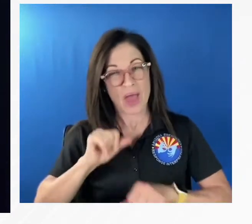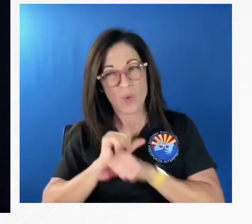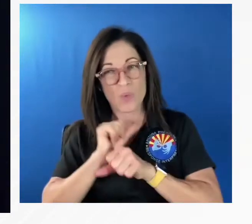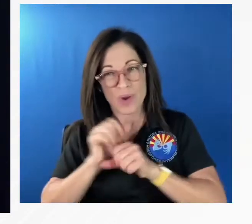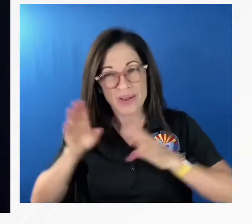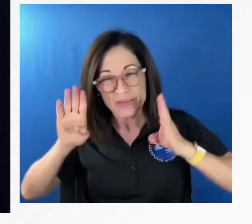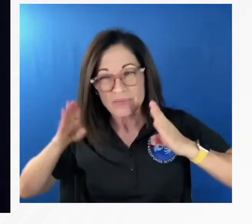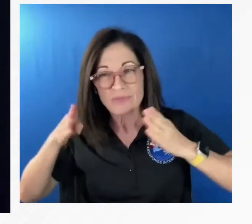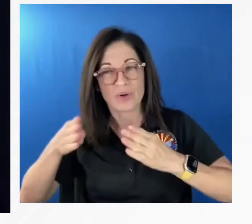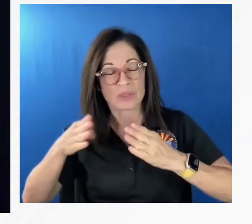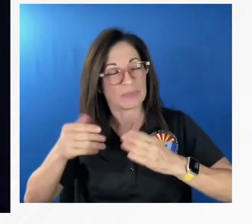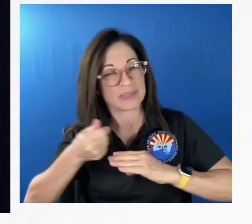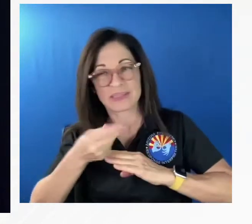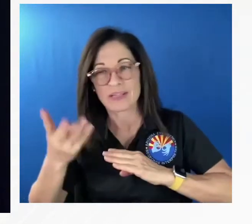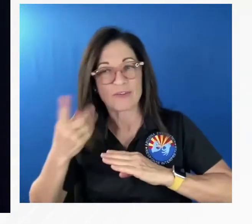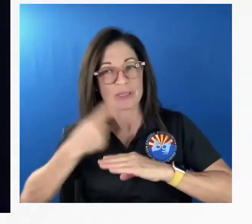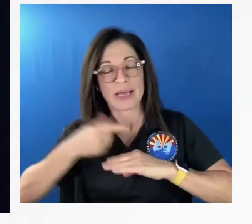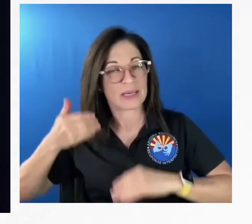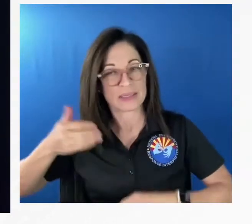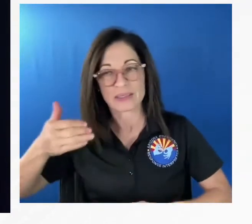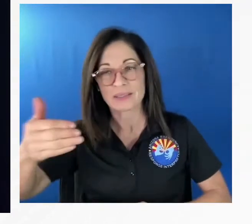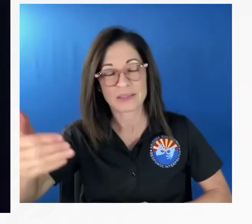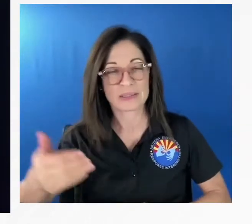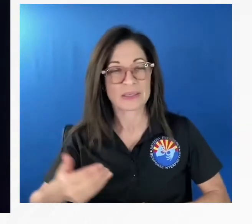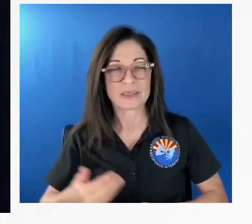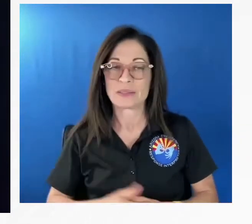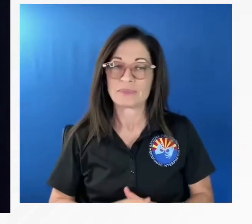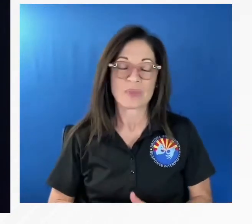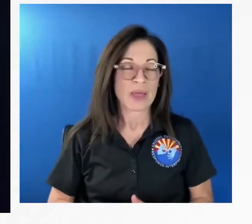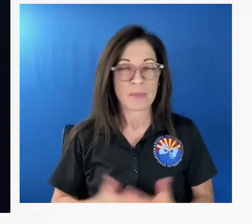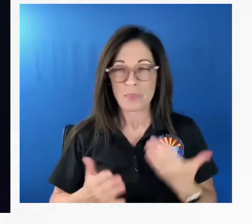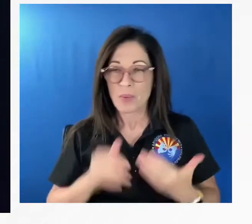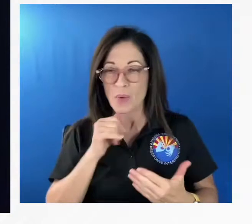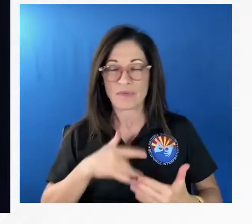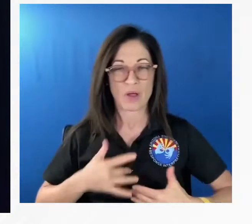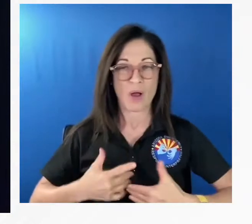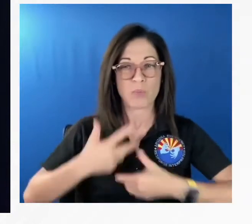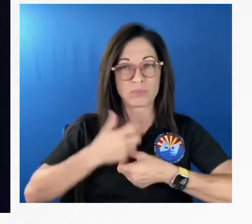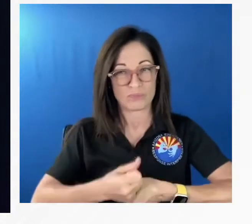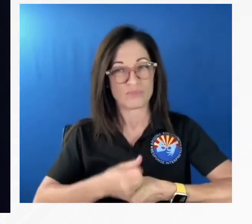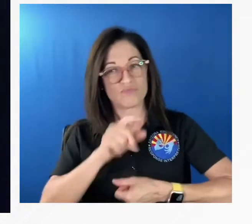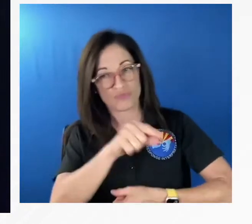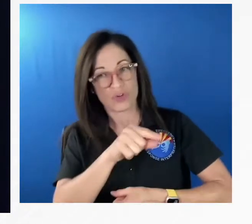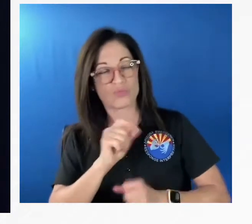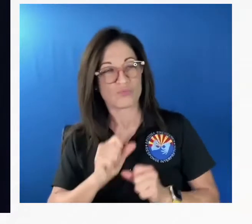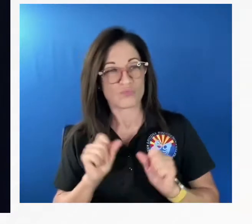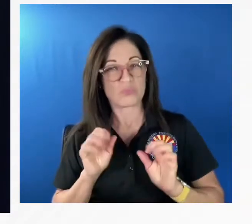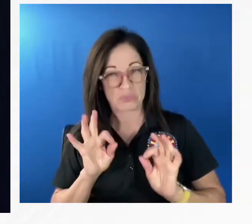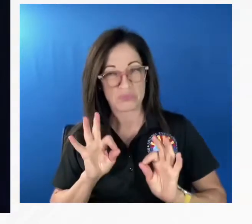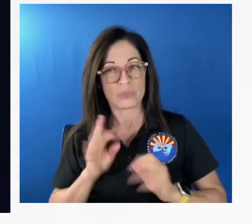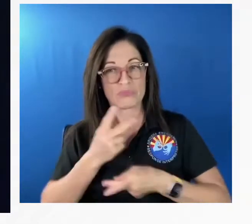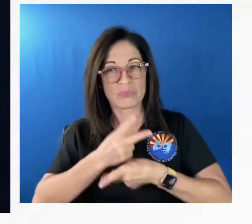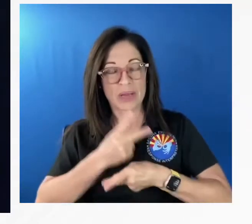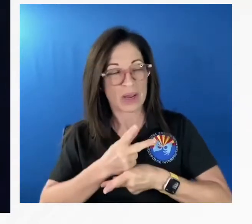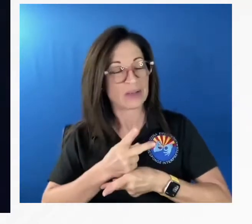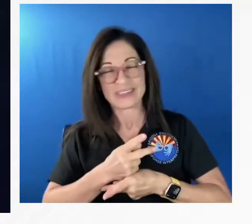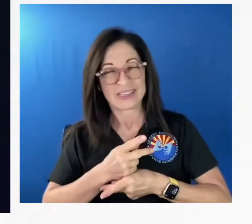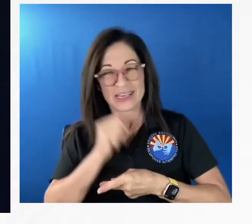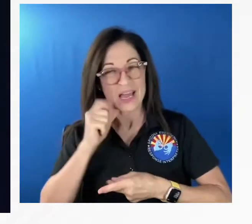on, and we're not going to probably feel good that this is covered for a good number of